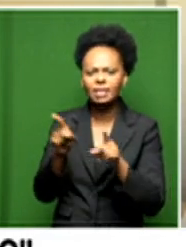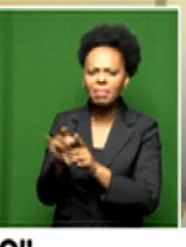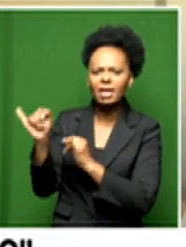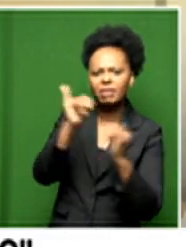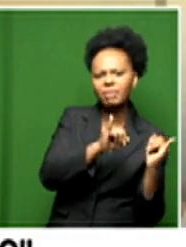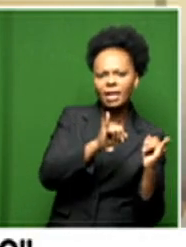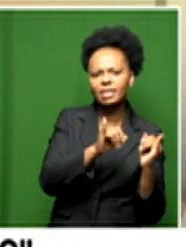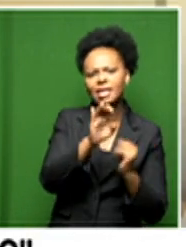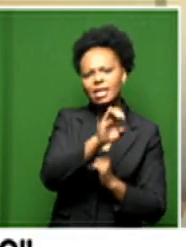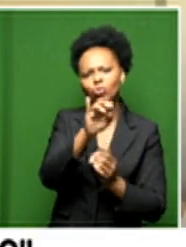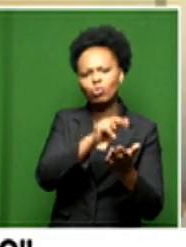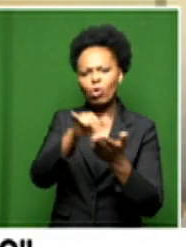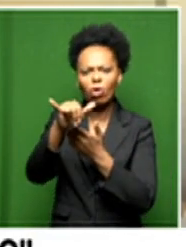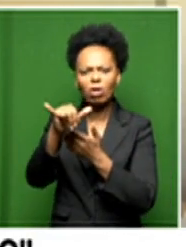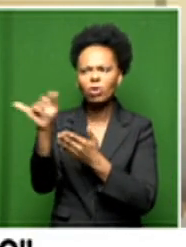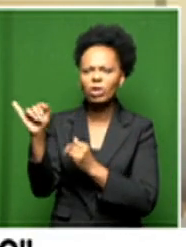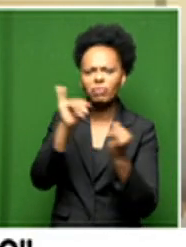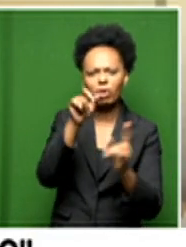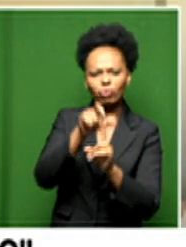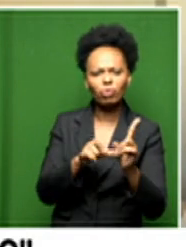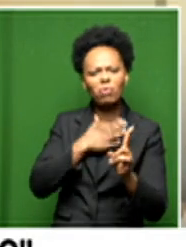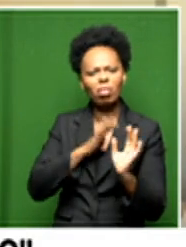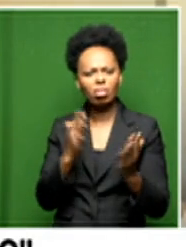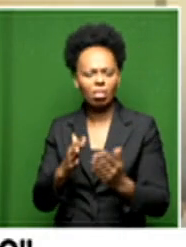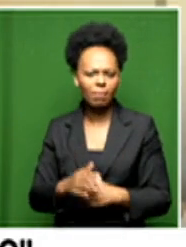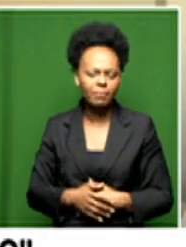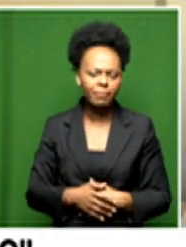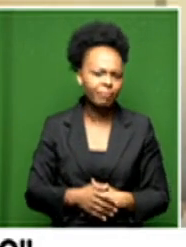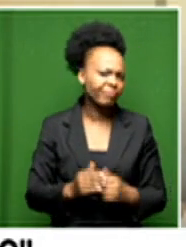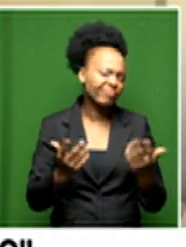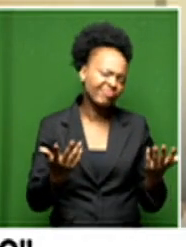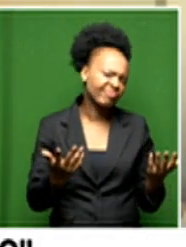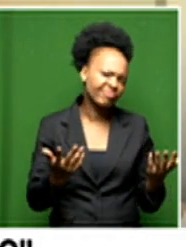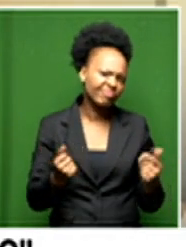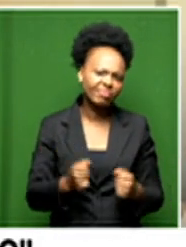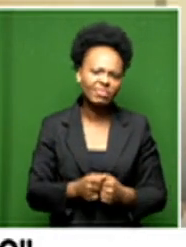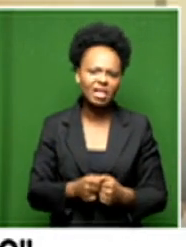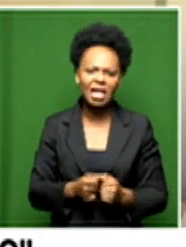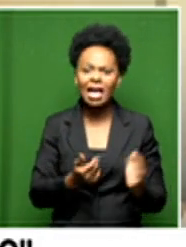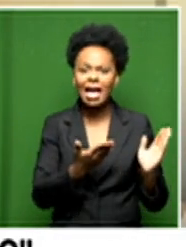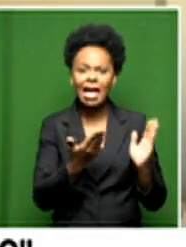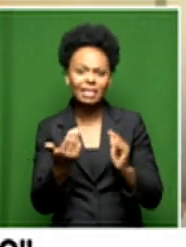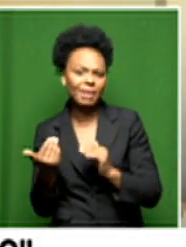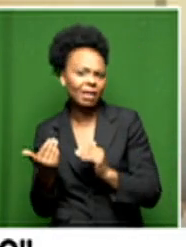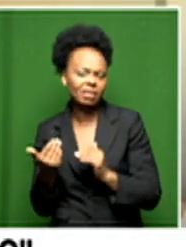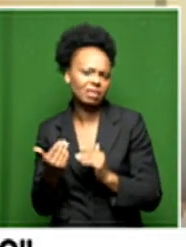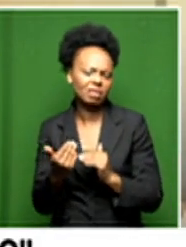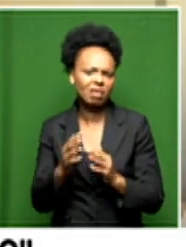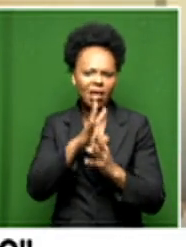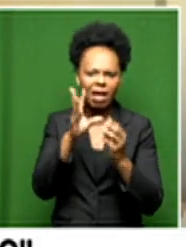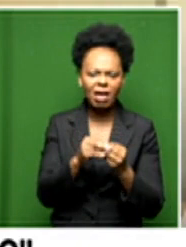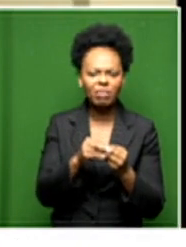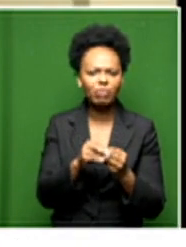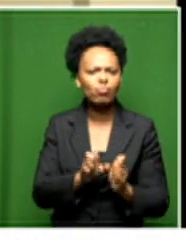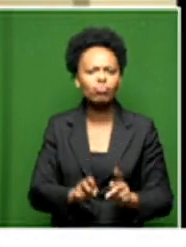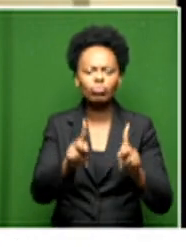Upper East Side of New York. Well, it's just I didn't expect to have all these adventures, and because